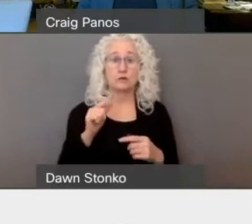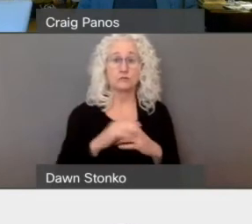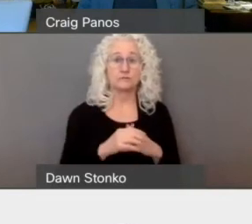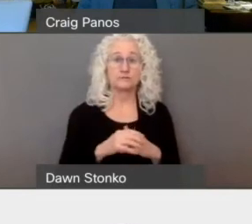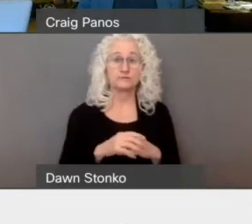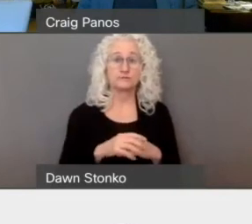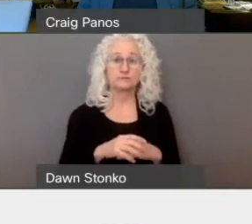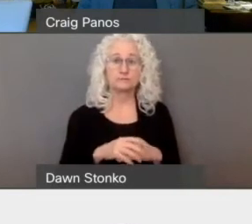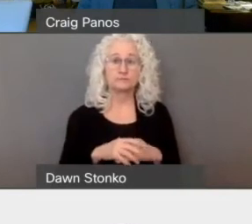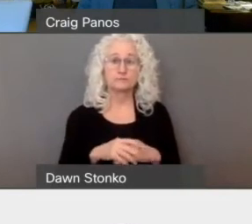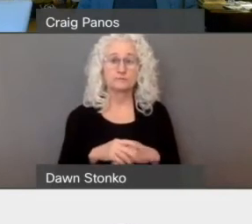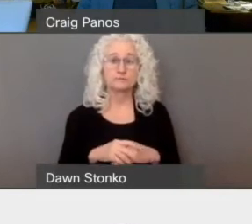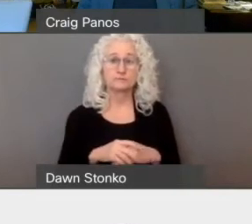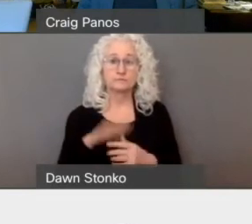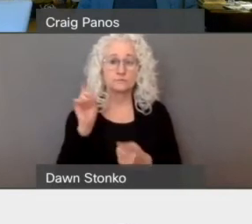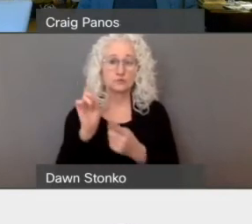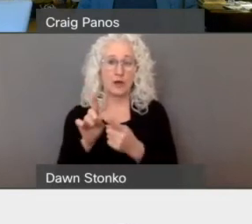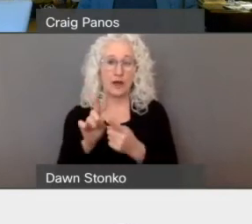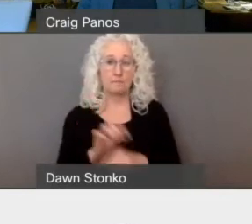I